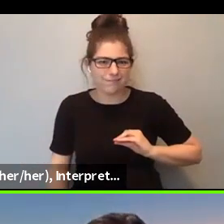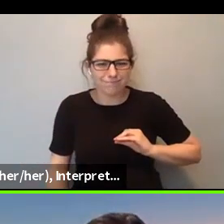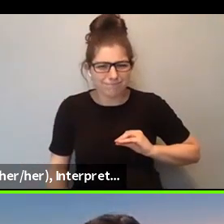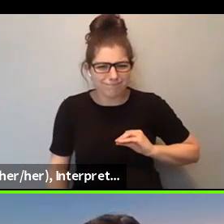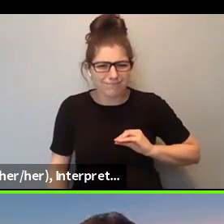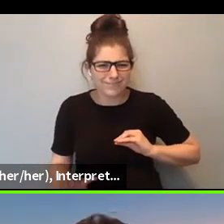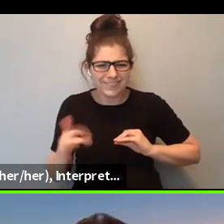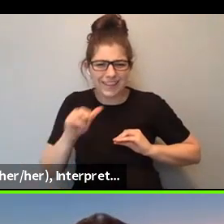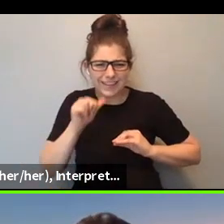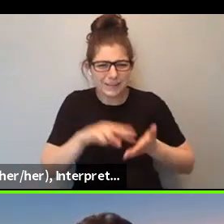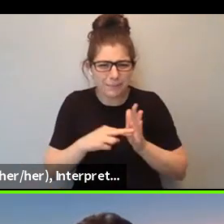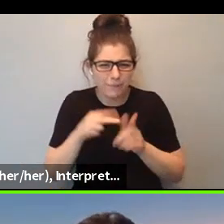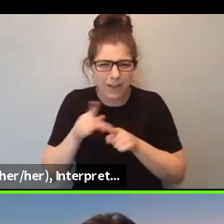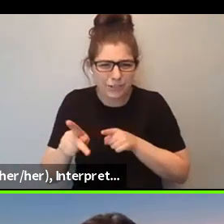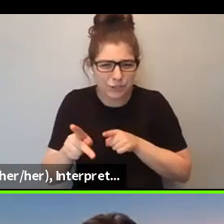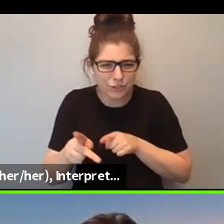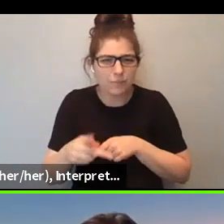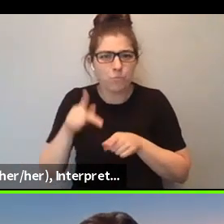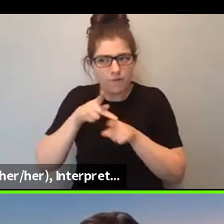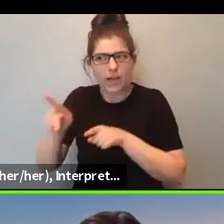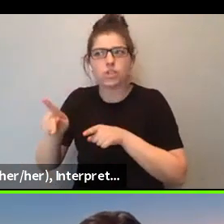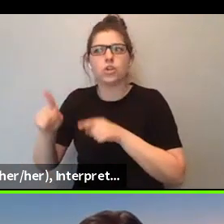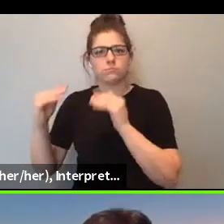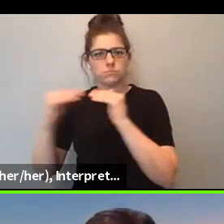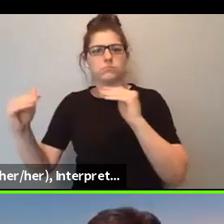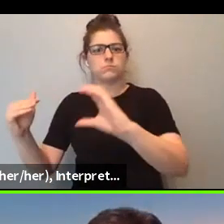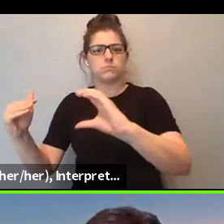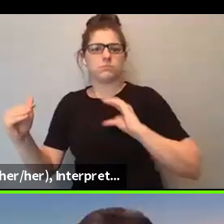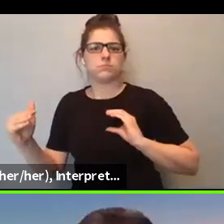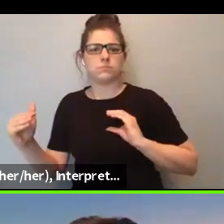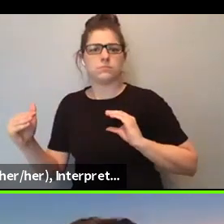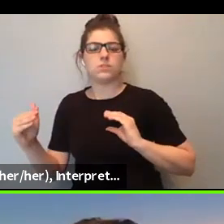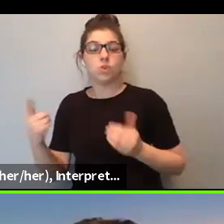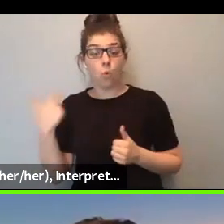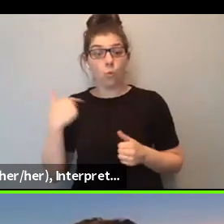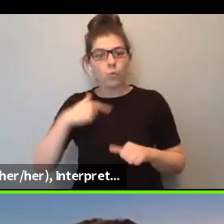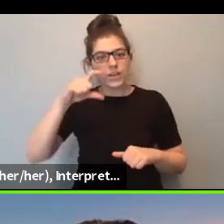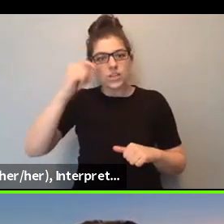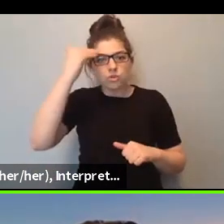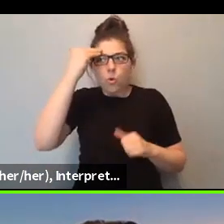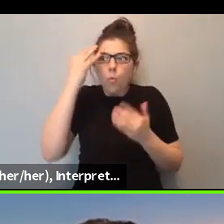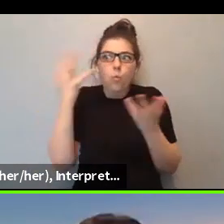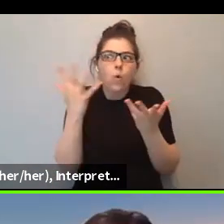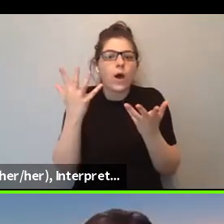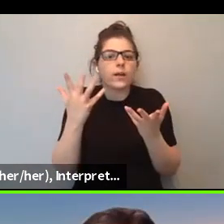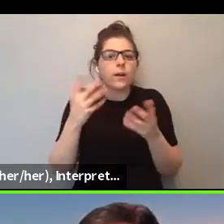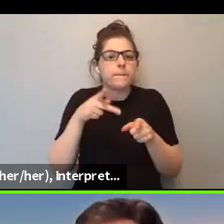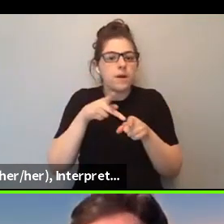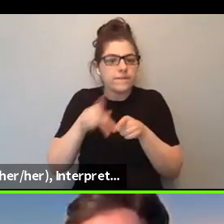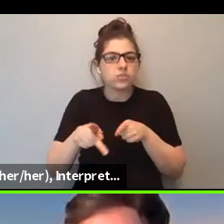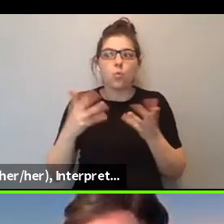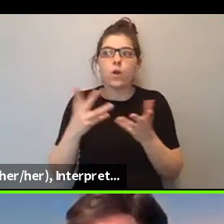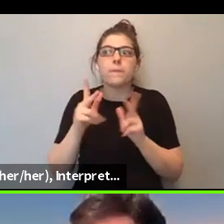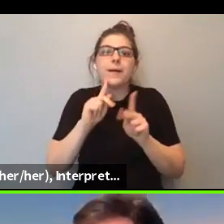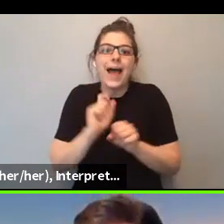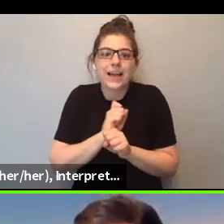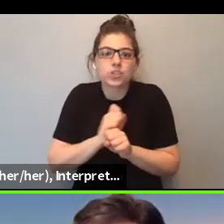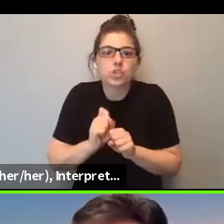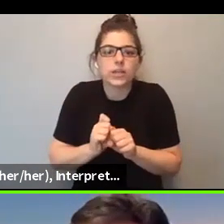able to really know what those different levels are and what people are actually dealing with. You know, this thing